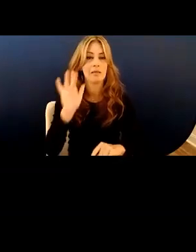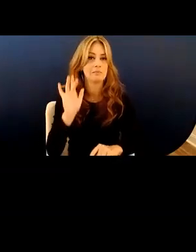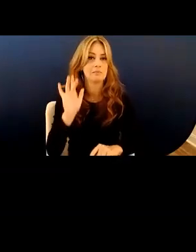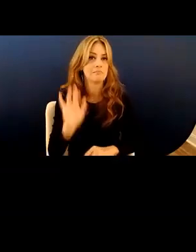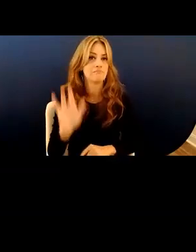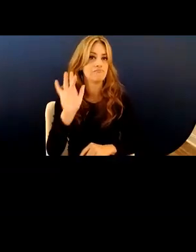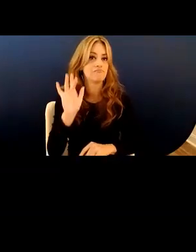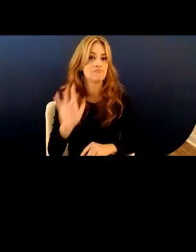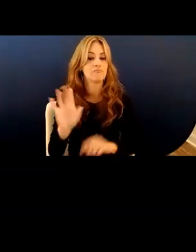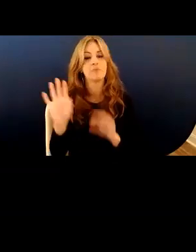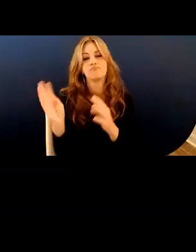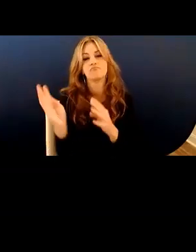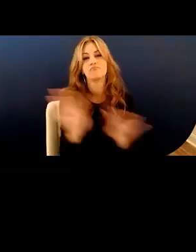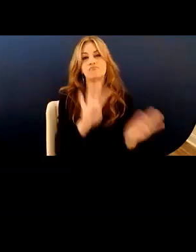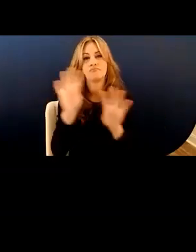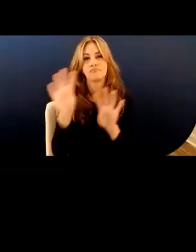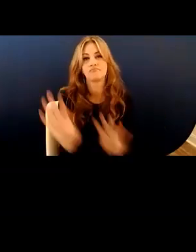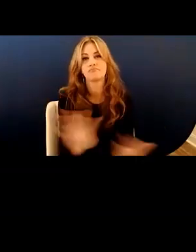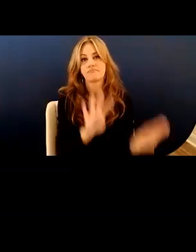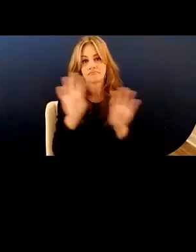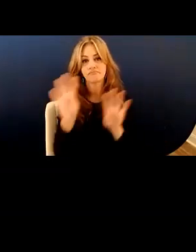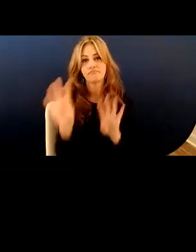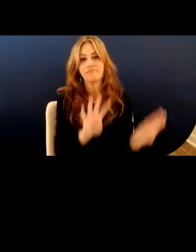posters yourself using these controls.